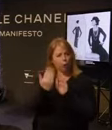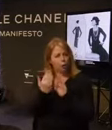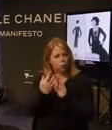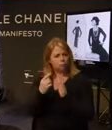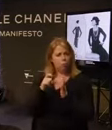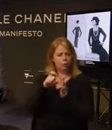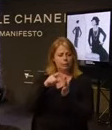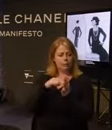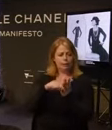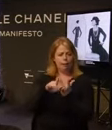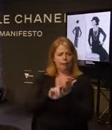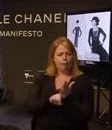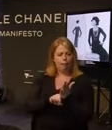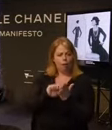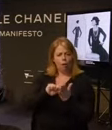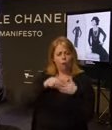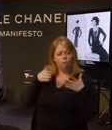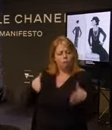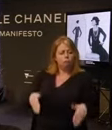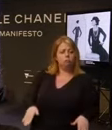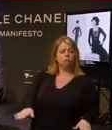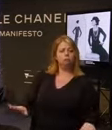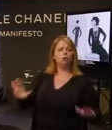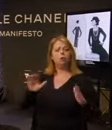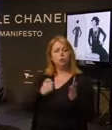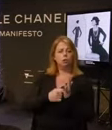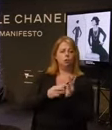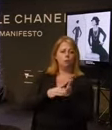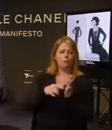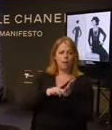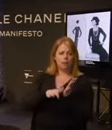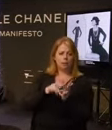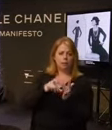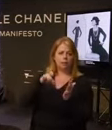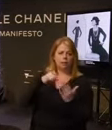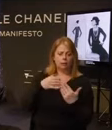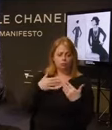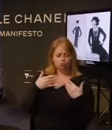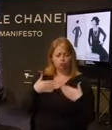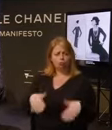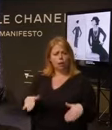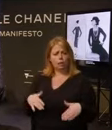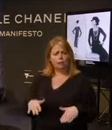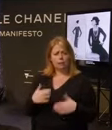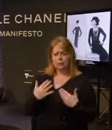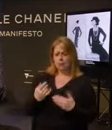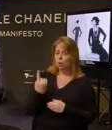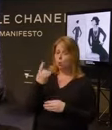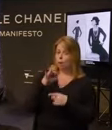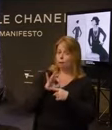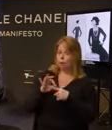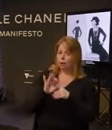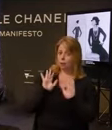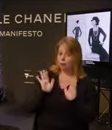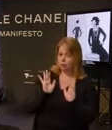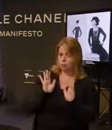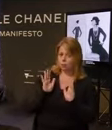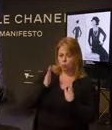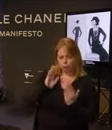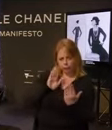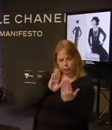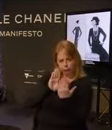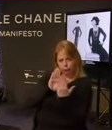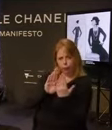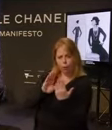floaty, romantic dresses, if you look at them, you know, many of them are just in one colour, and you need to go up close with the